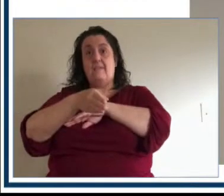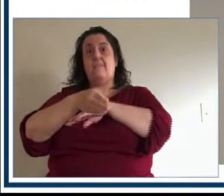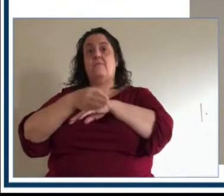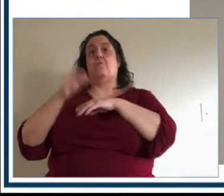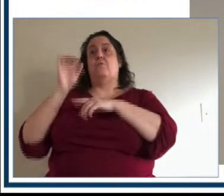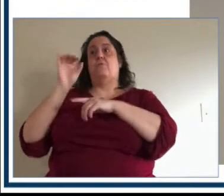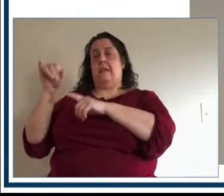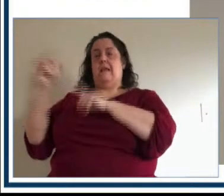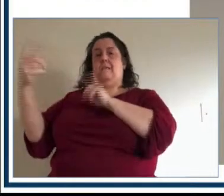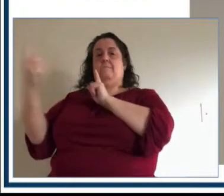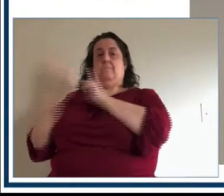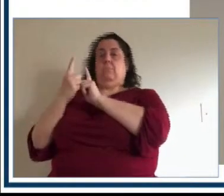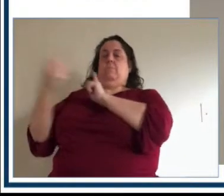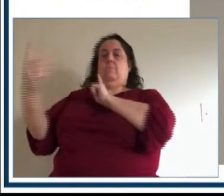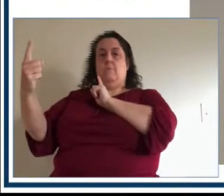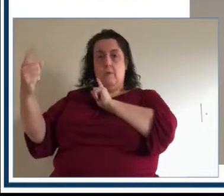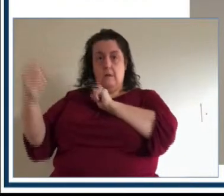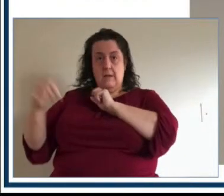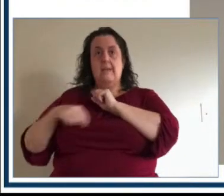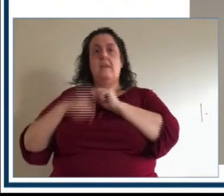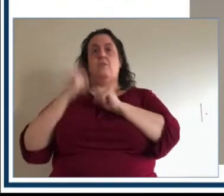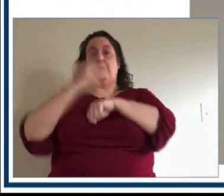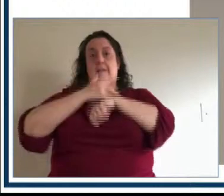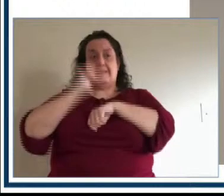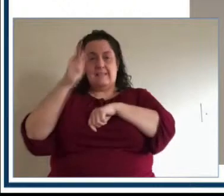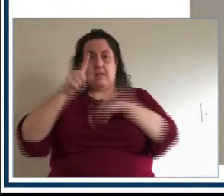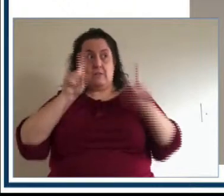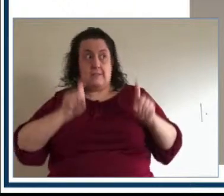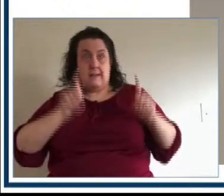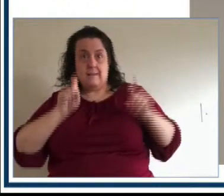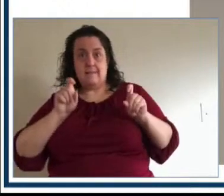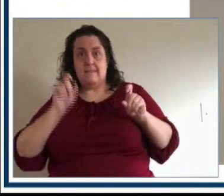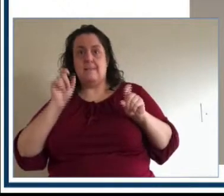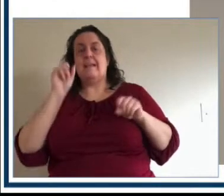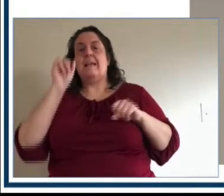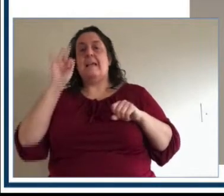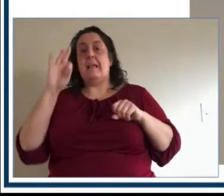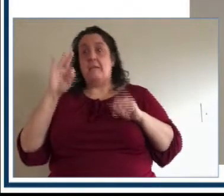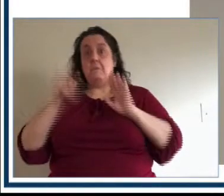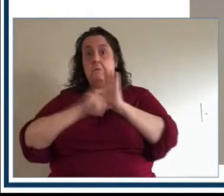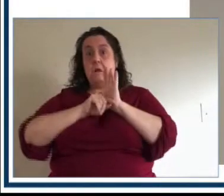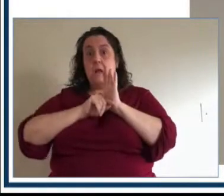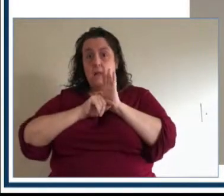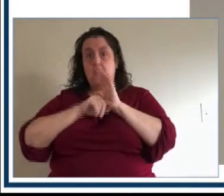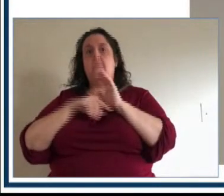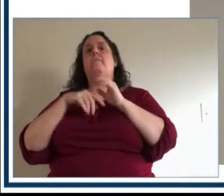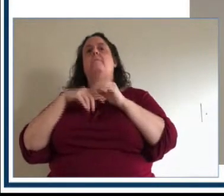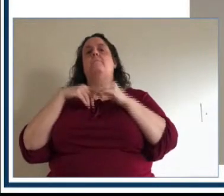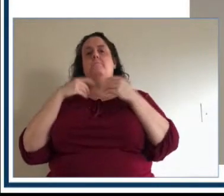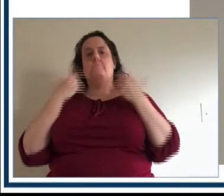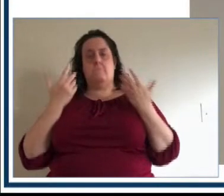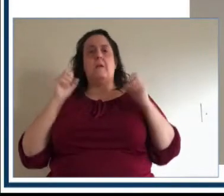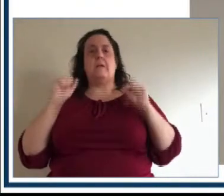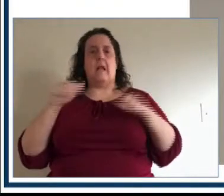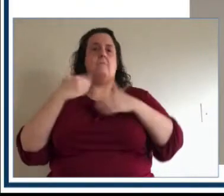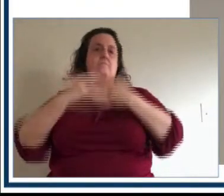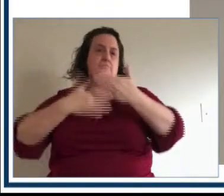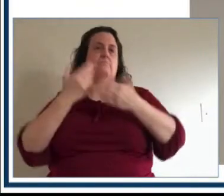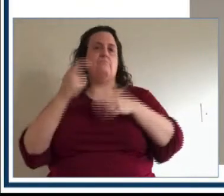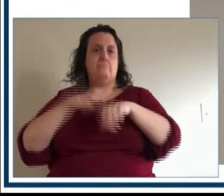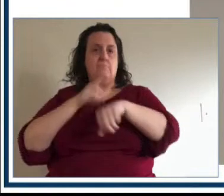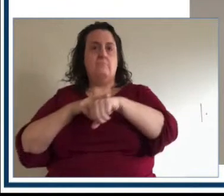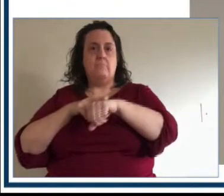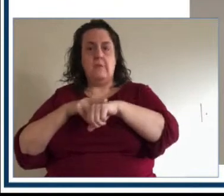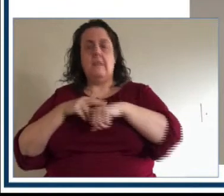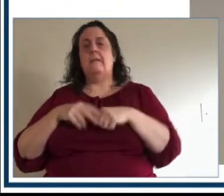stop isolating if you're fully vaccinated. If it's positive, you'll need to continue isolating and follow the public health direction that you'll